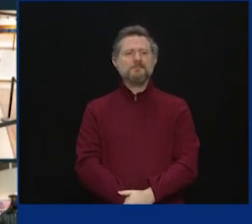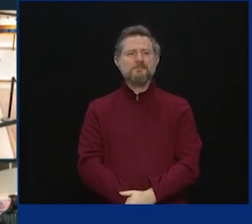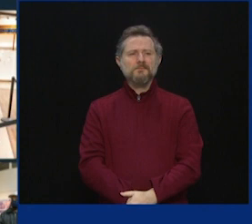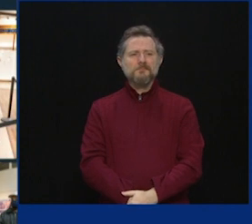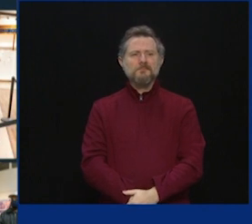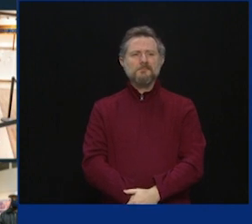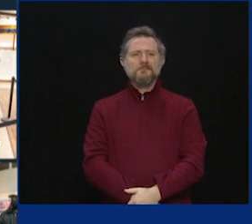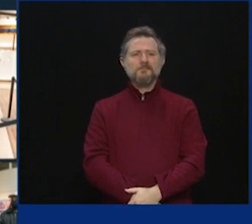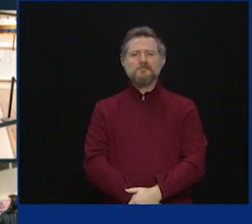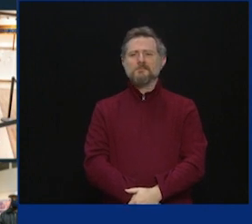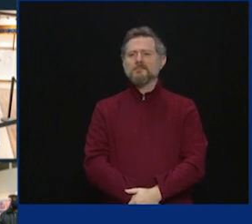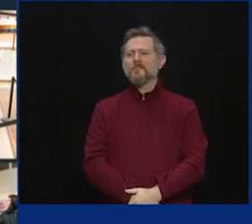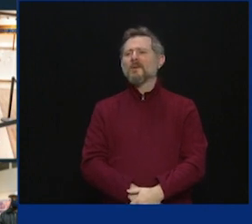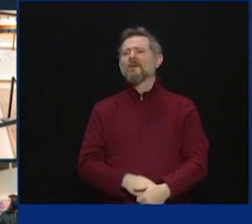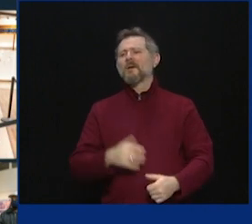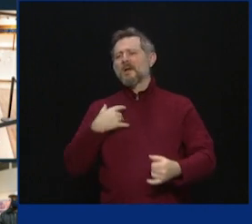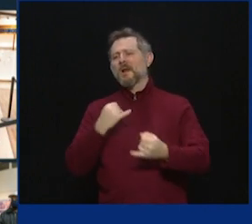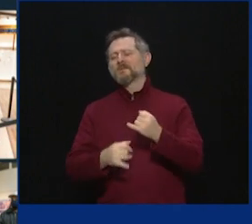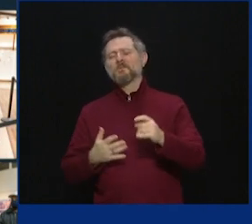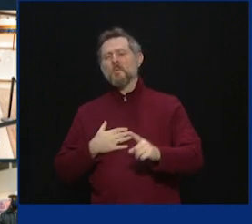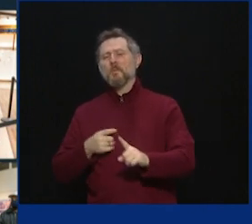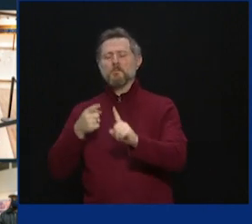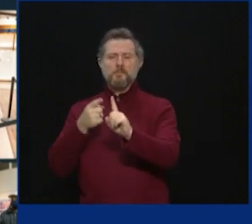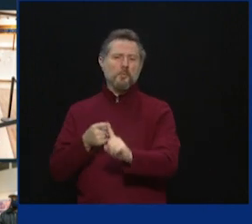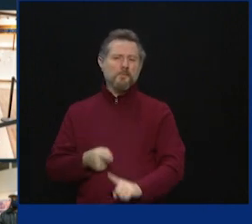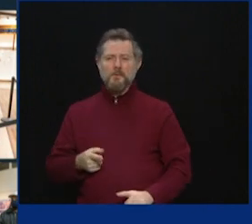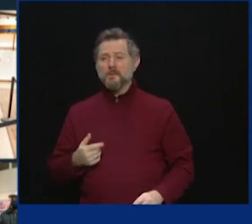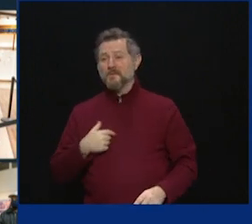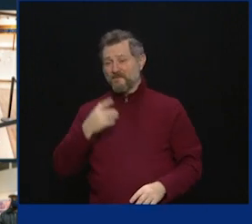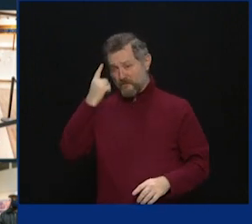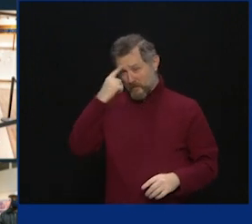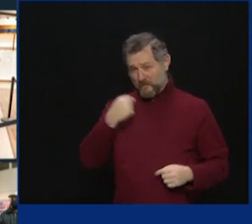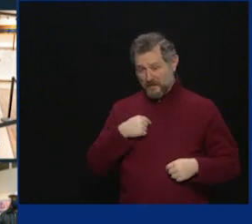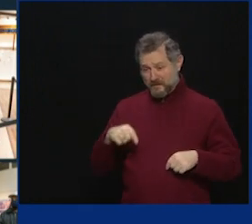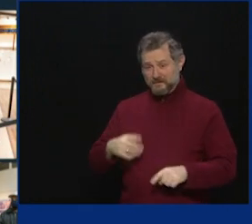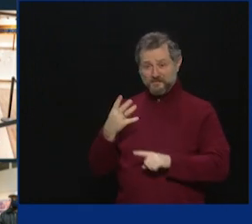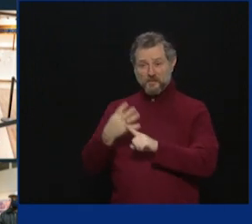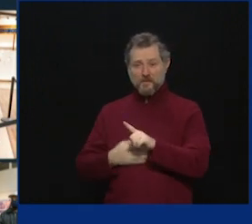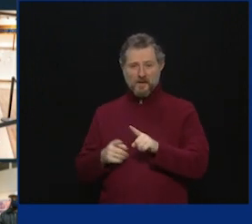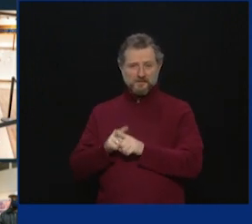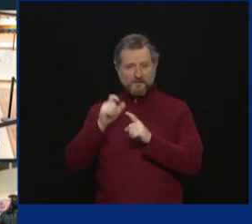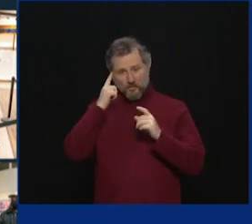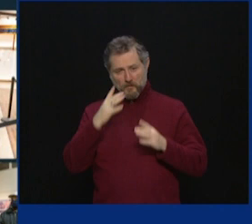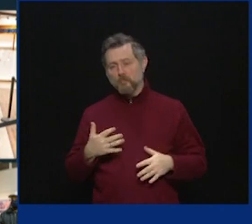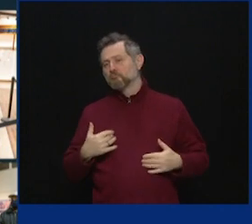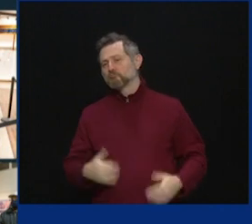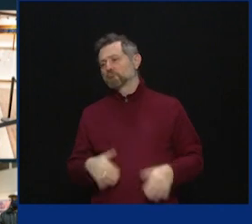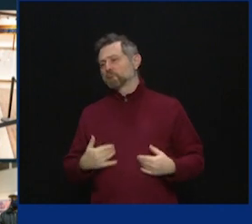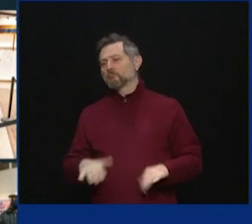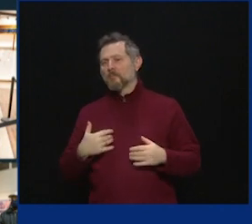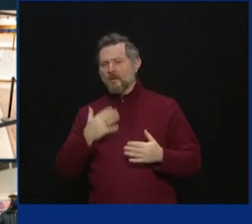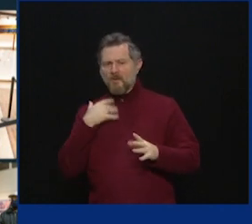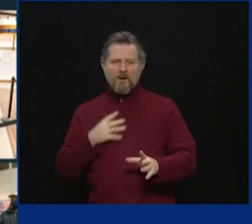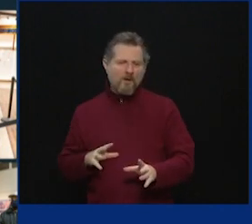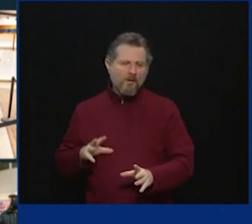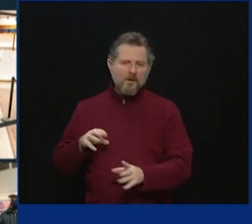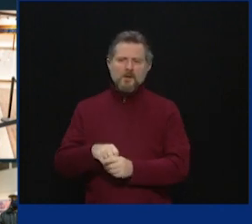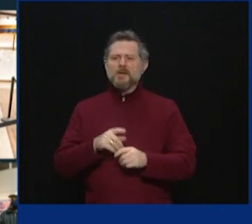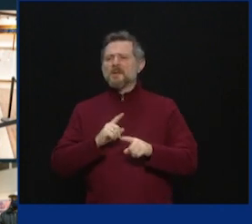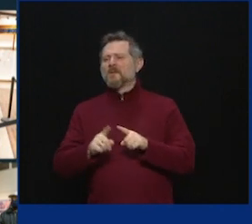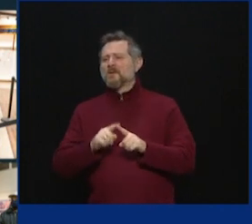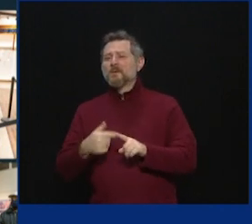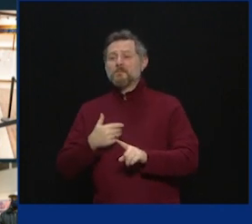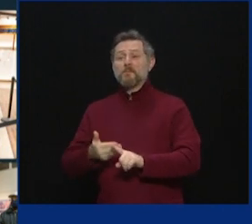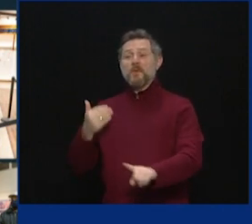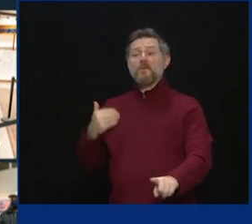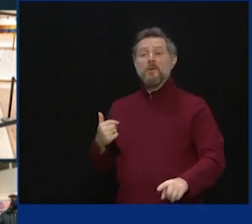here, this has been an extraordinary 4 months for me personally, but I was very engaged in this over the process beginning